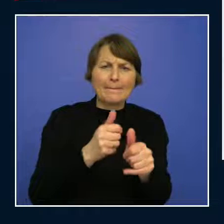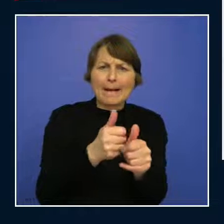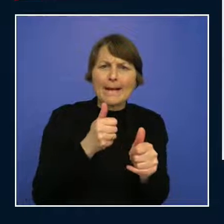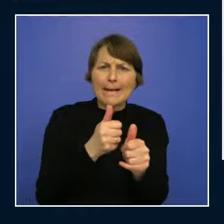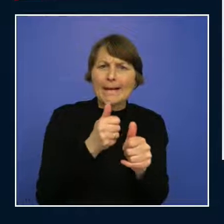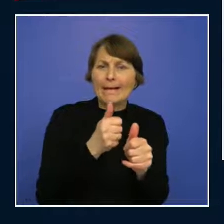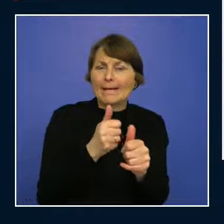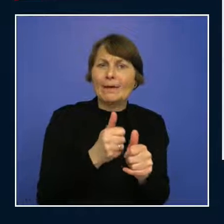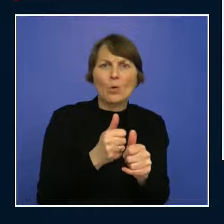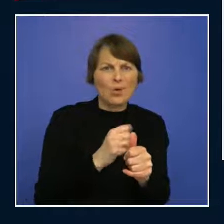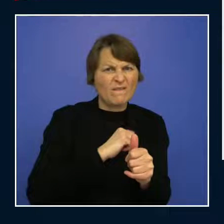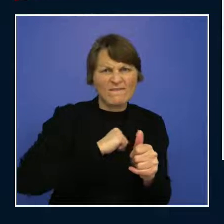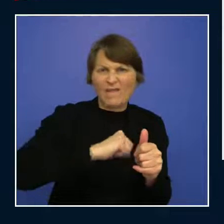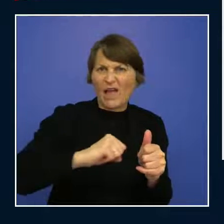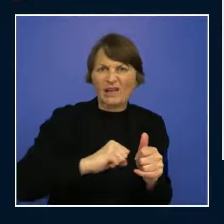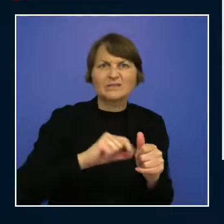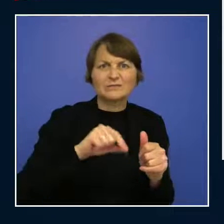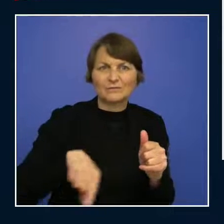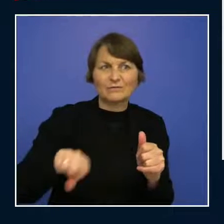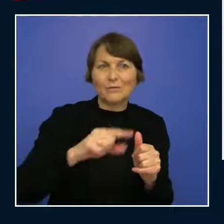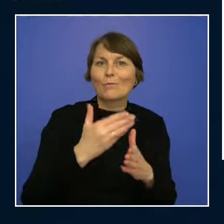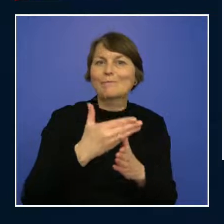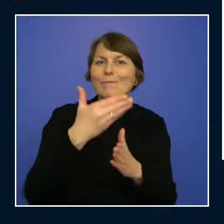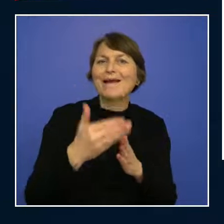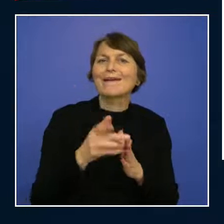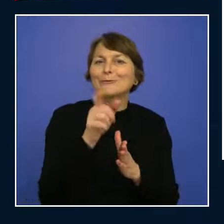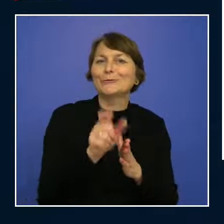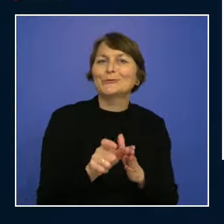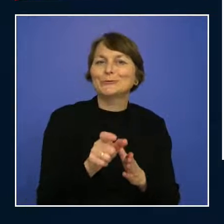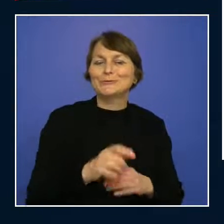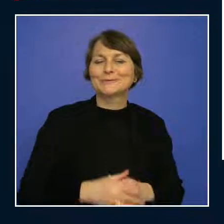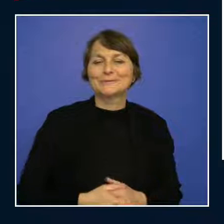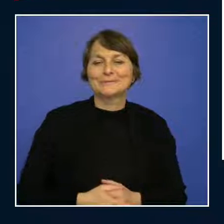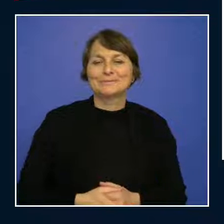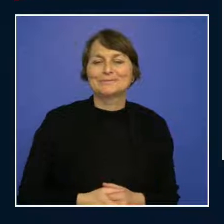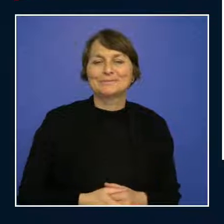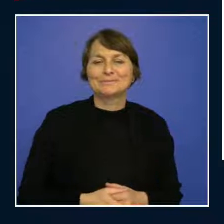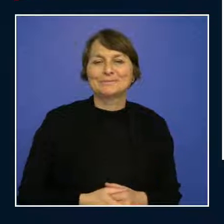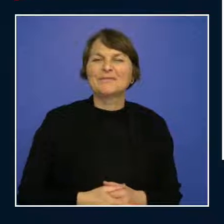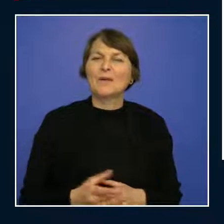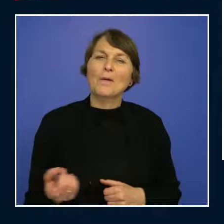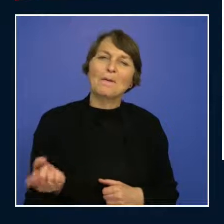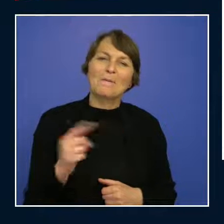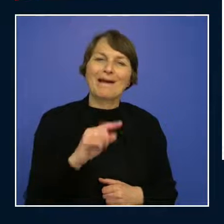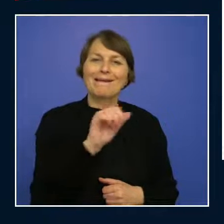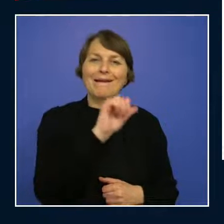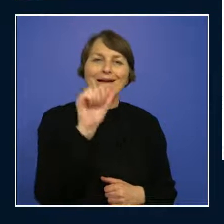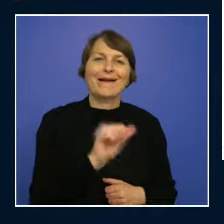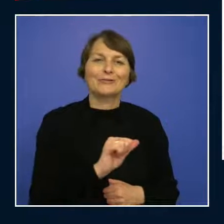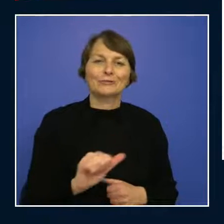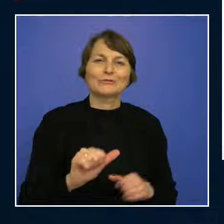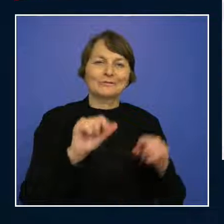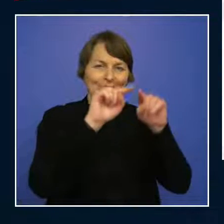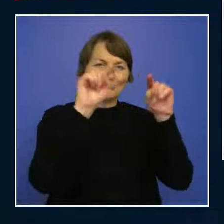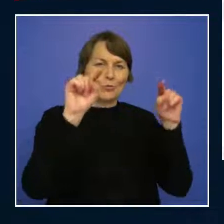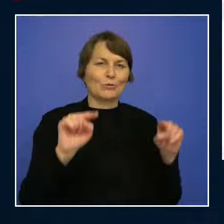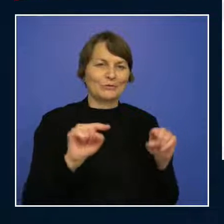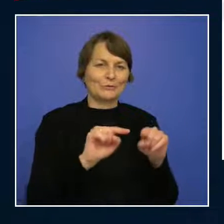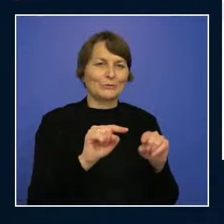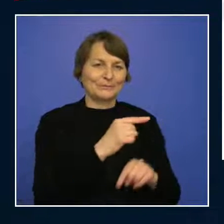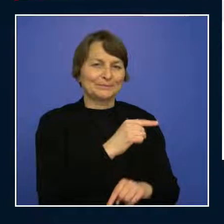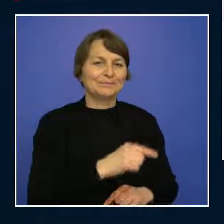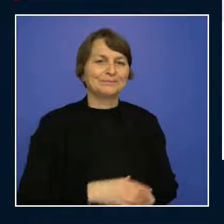for our end users. If we go back into the Azure portal, I want to show you this web application